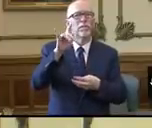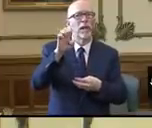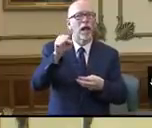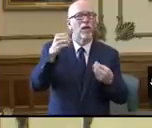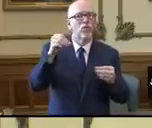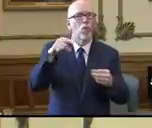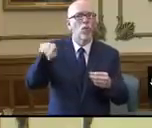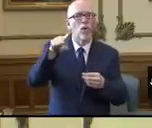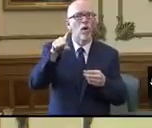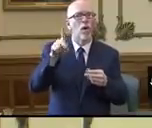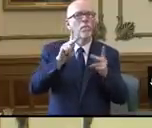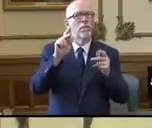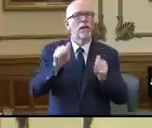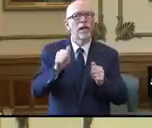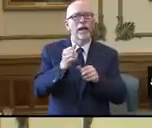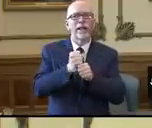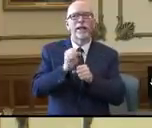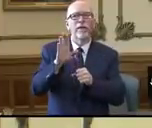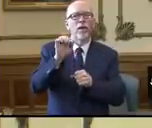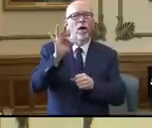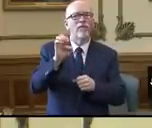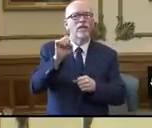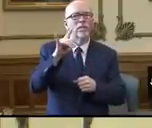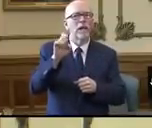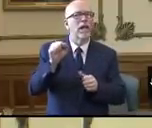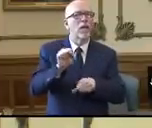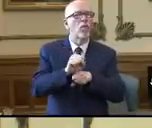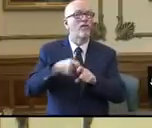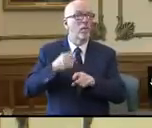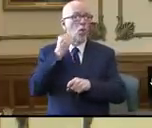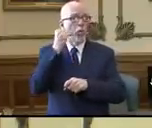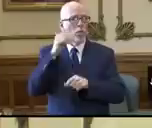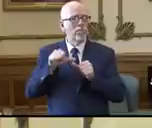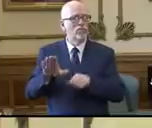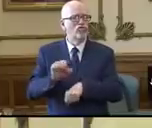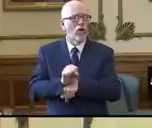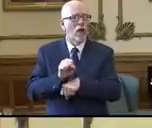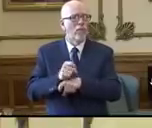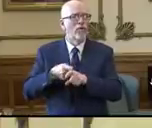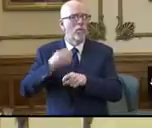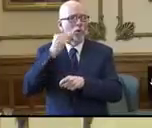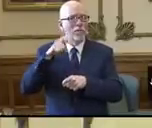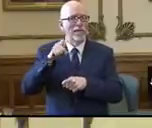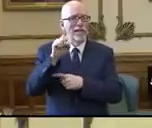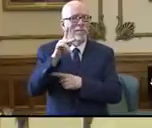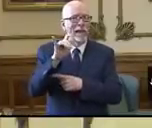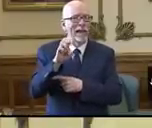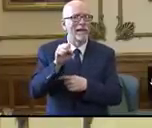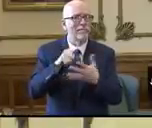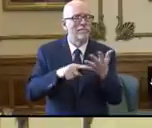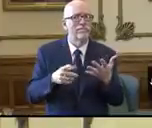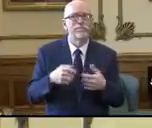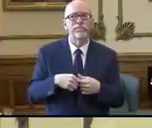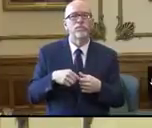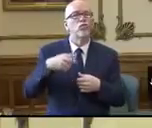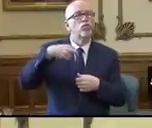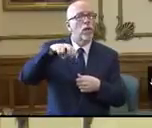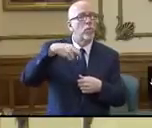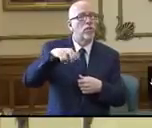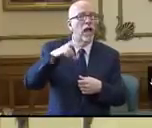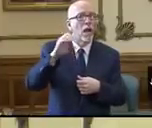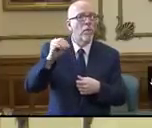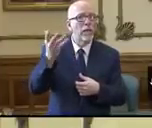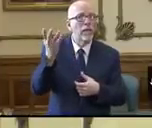that allow people to acquire office supplies so they can work from home and continue their jobs from home in this crisis. Think about transportation